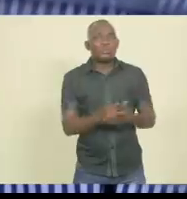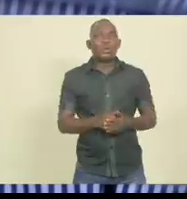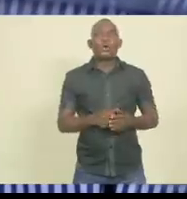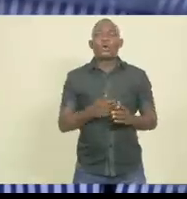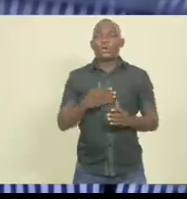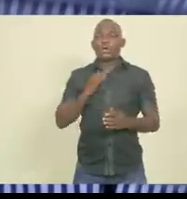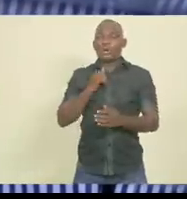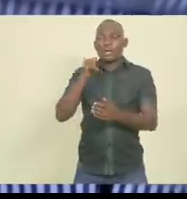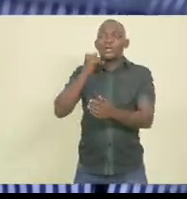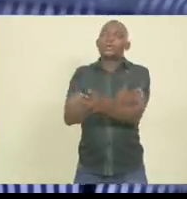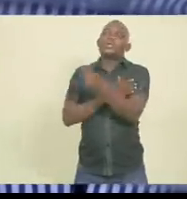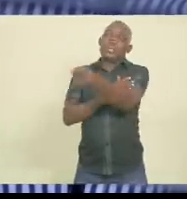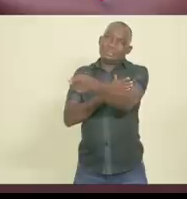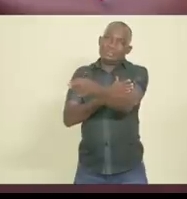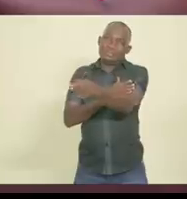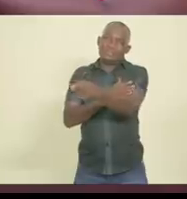our daughter, Eva.